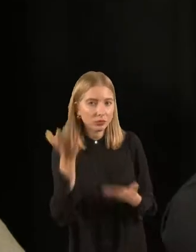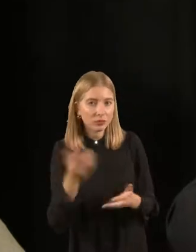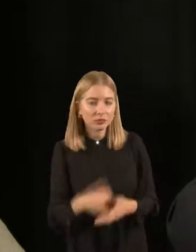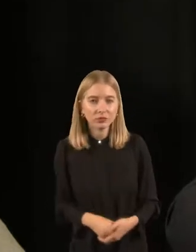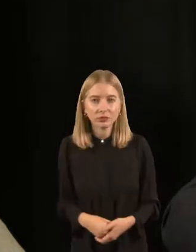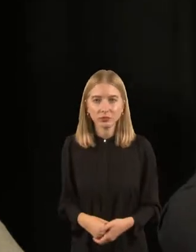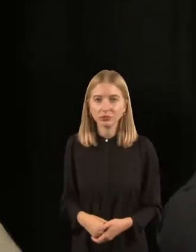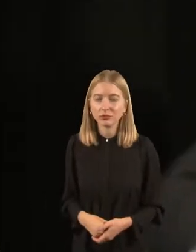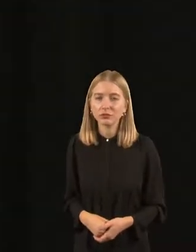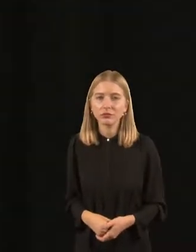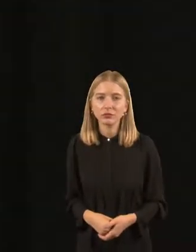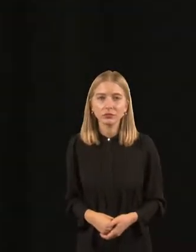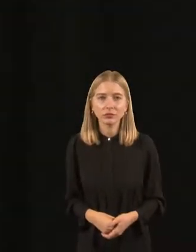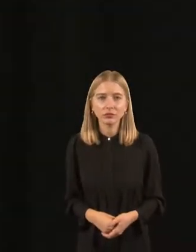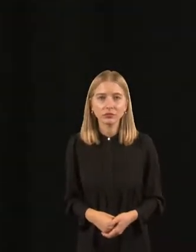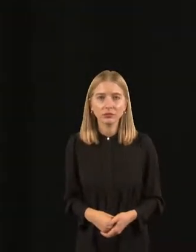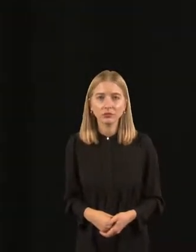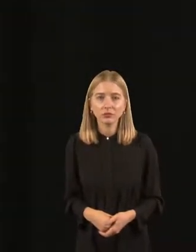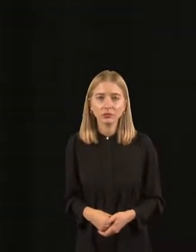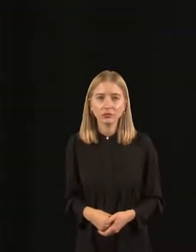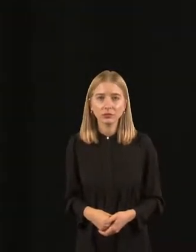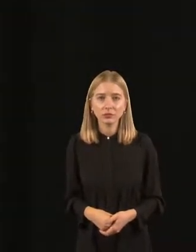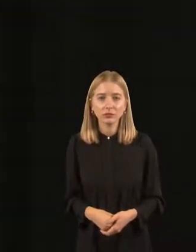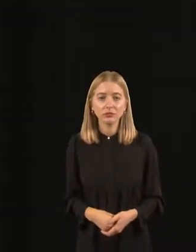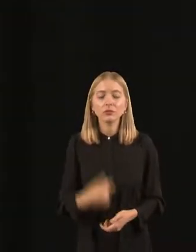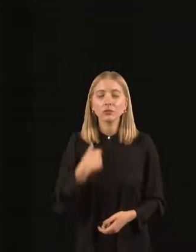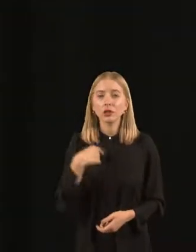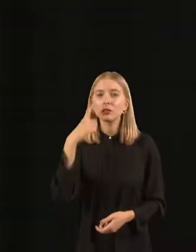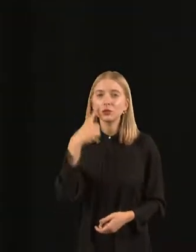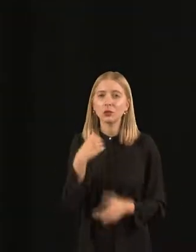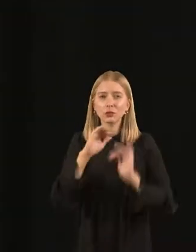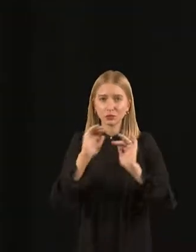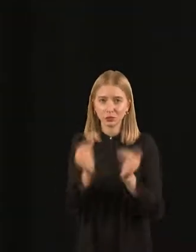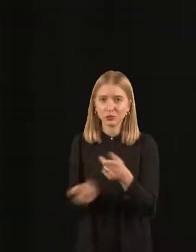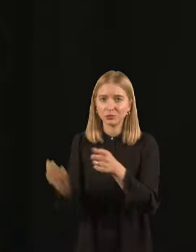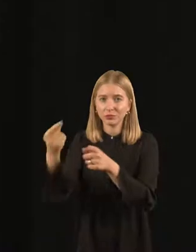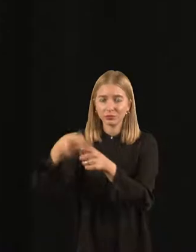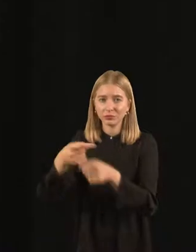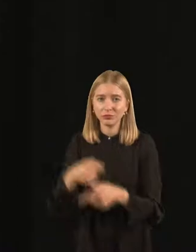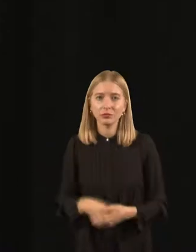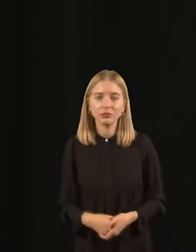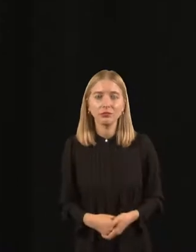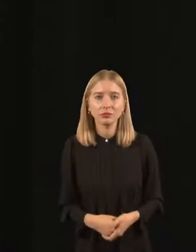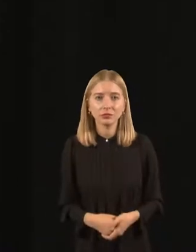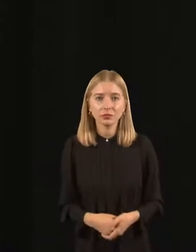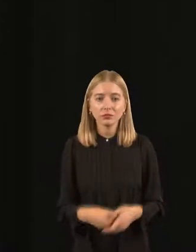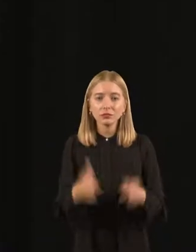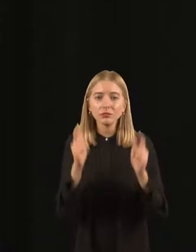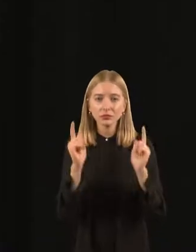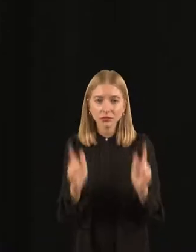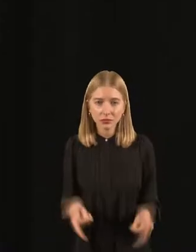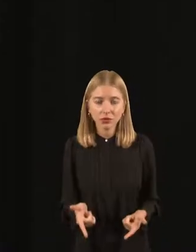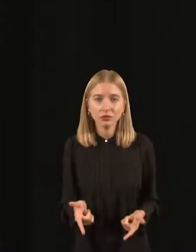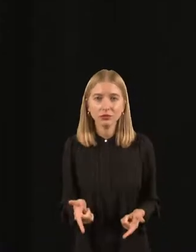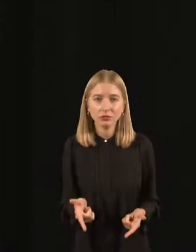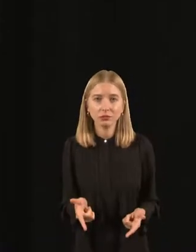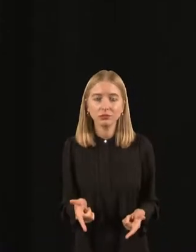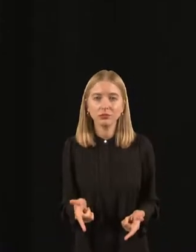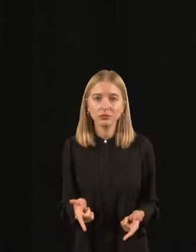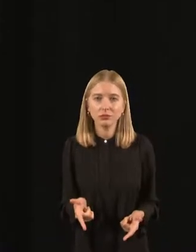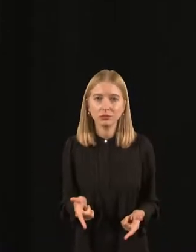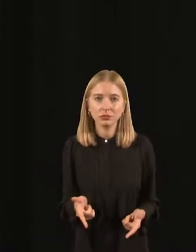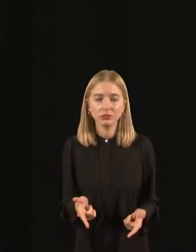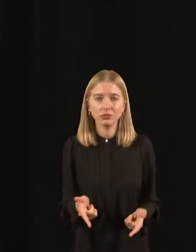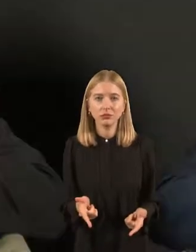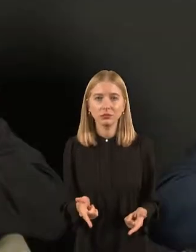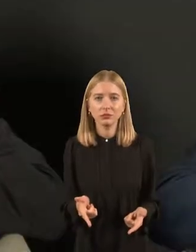Thank you. First, it's not about having or not a car. You can have a car and you can park the